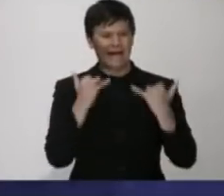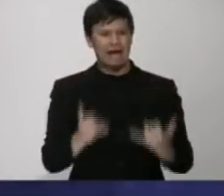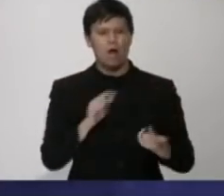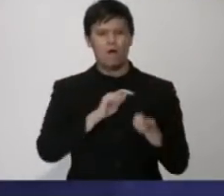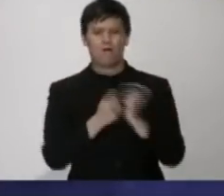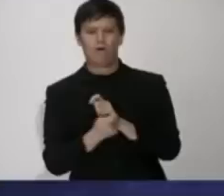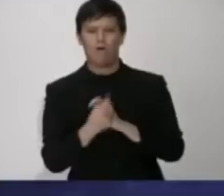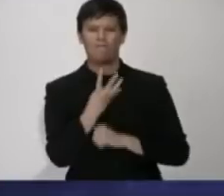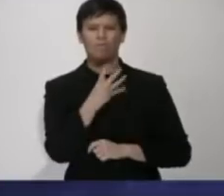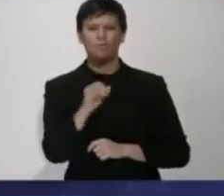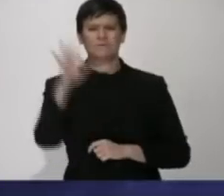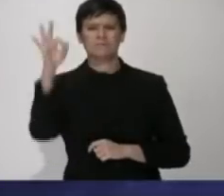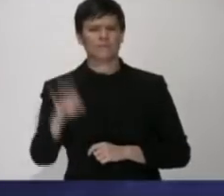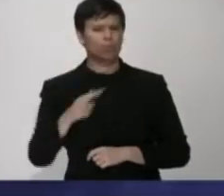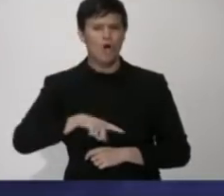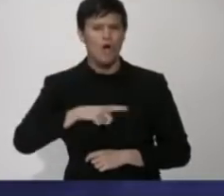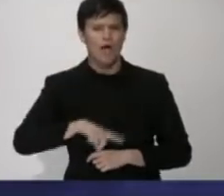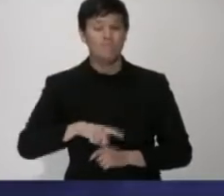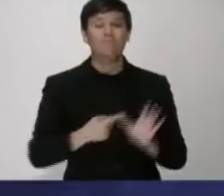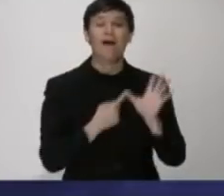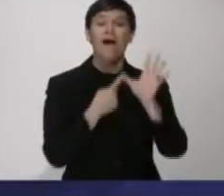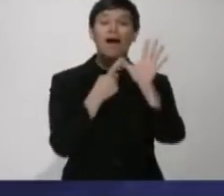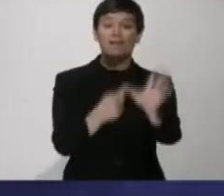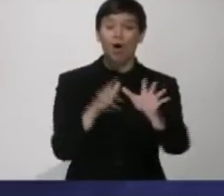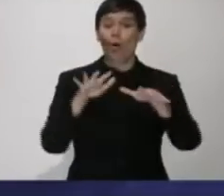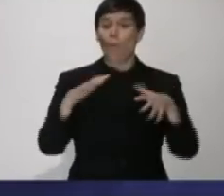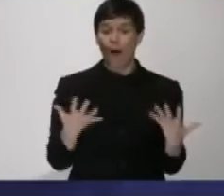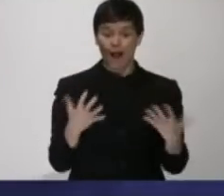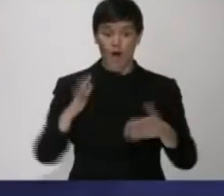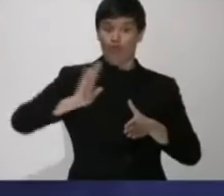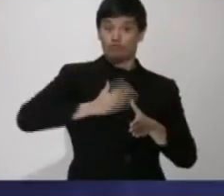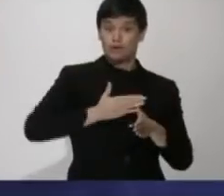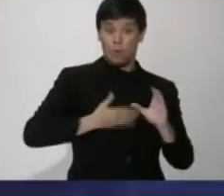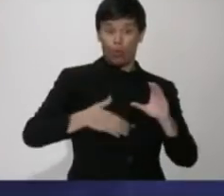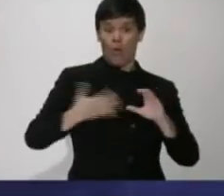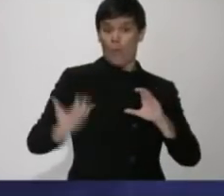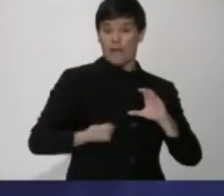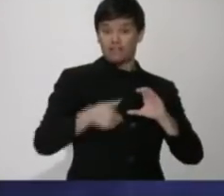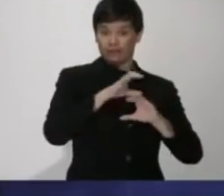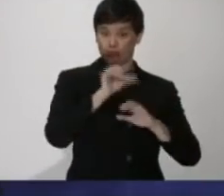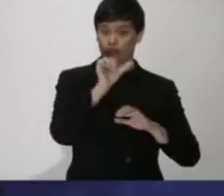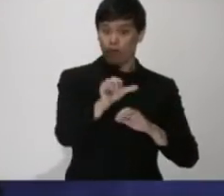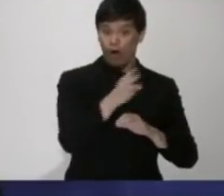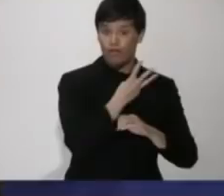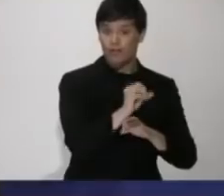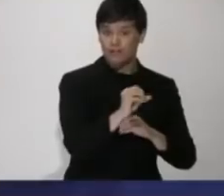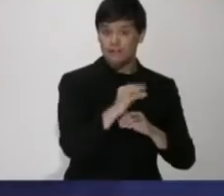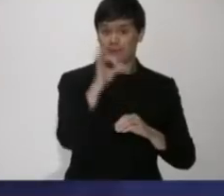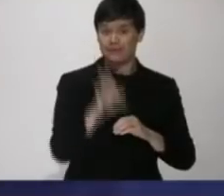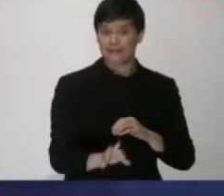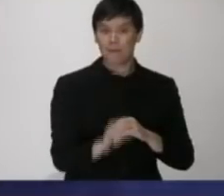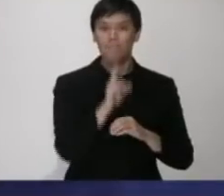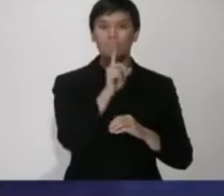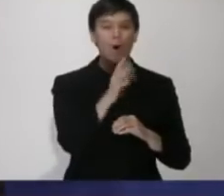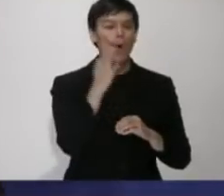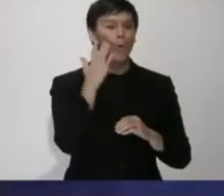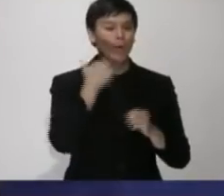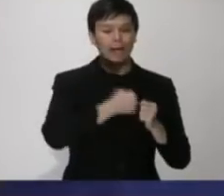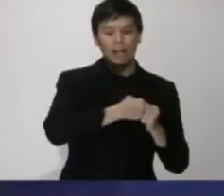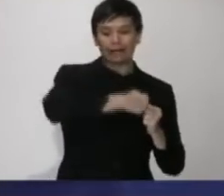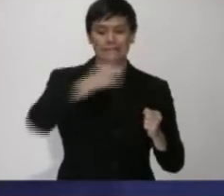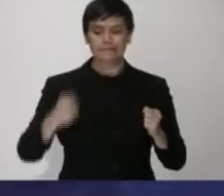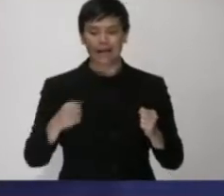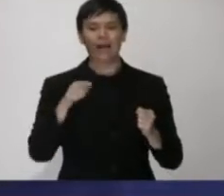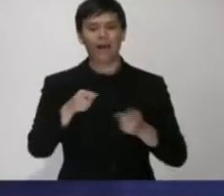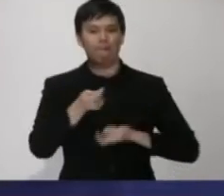with the extension. Clearly, this is also for a short period of time. We're talking about a 2-week period here, and obviously for